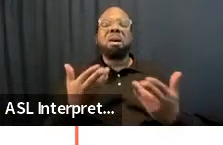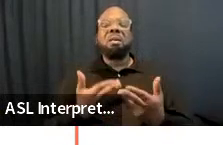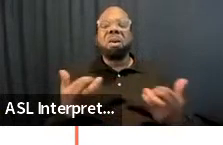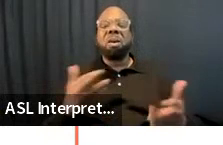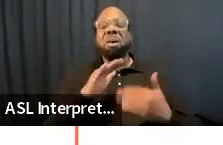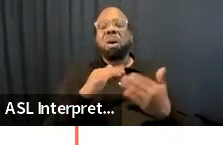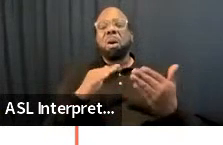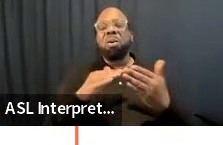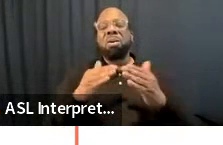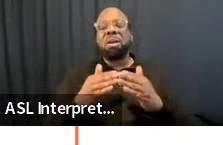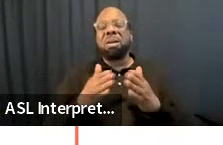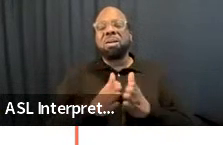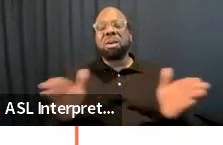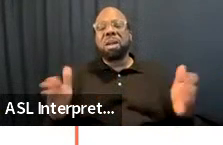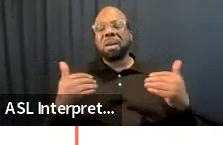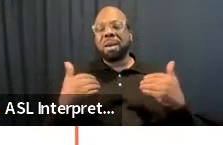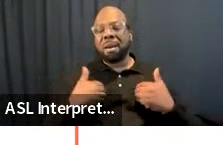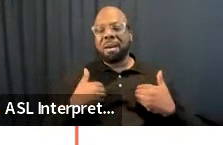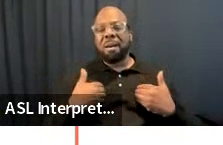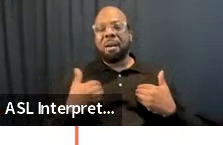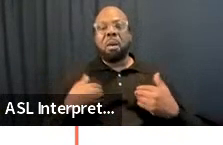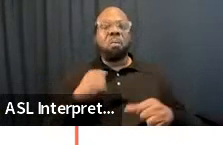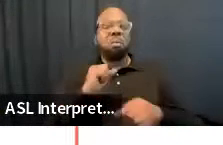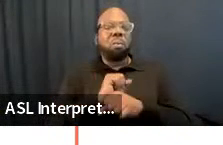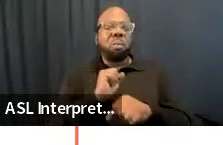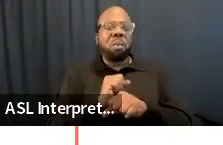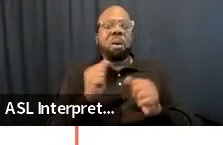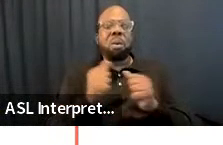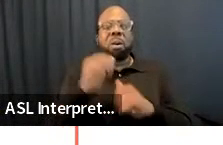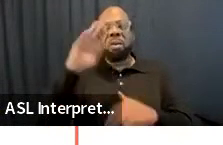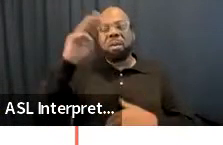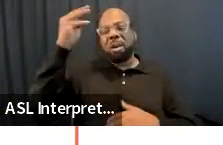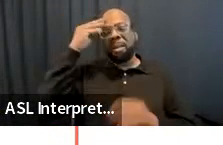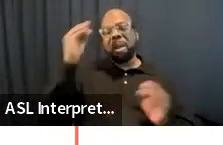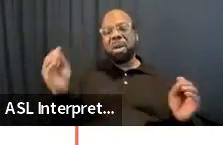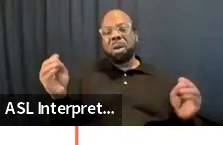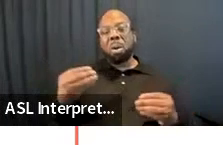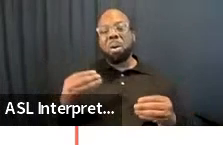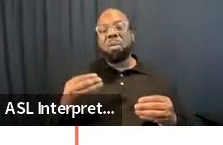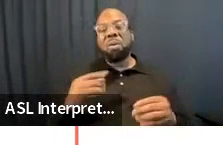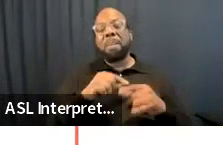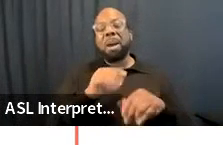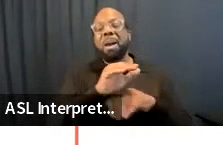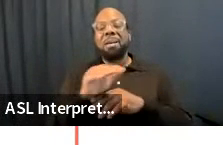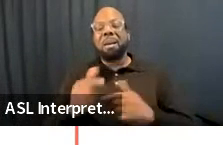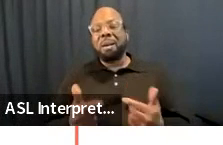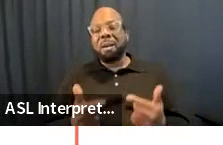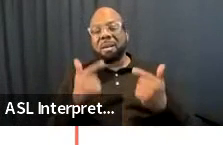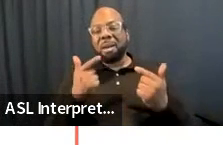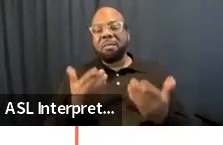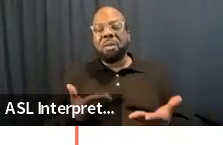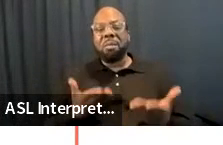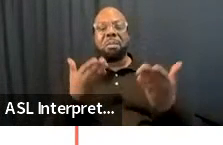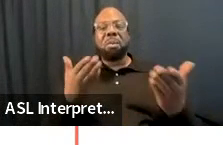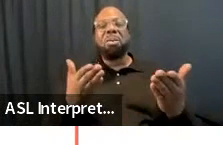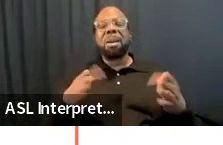has generally. We've worked extensively with the mayor's office of nightlife to craft a proposal that